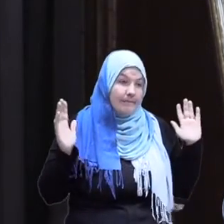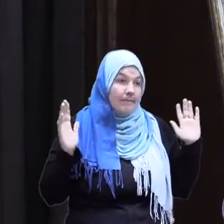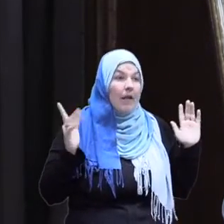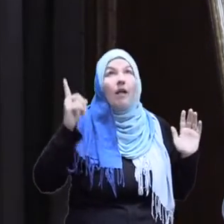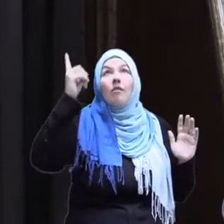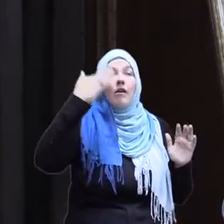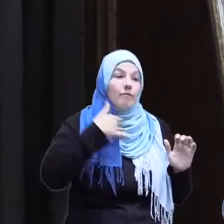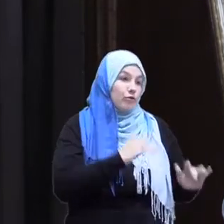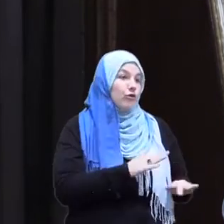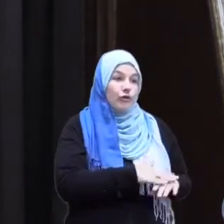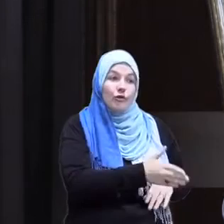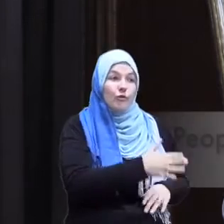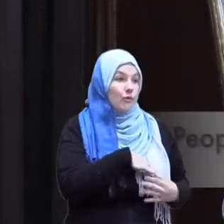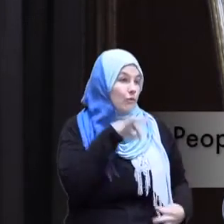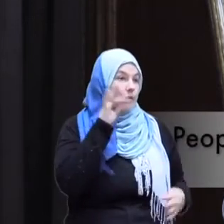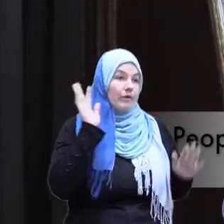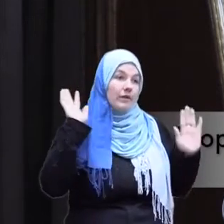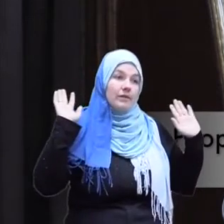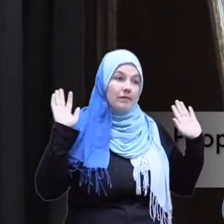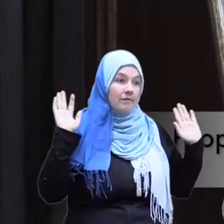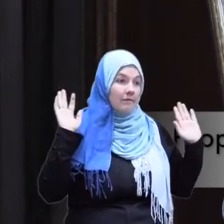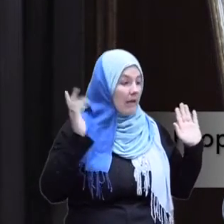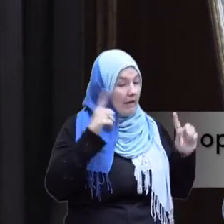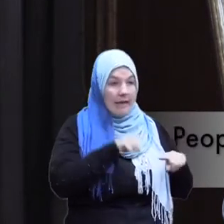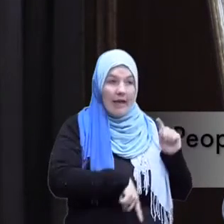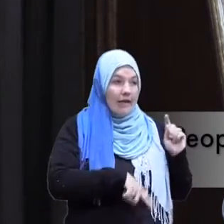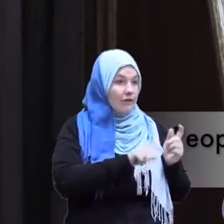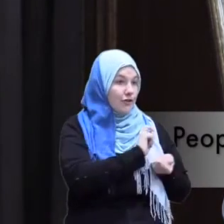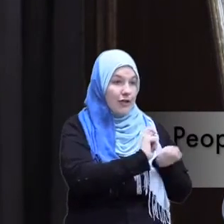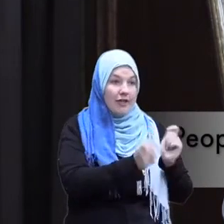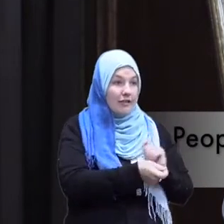May Allah help. Allahumma taqabbal hasanatina